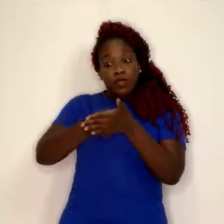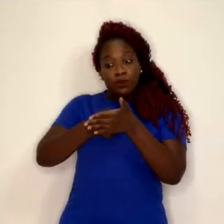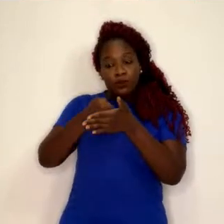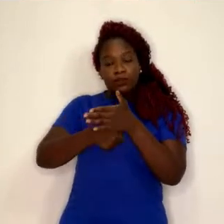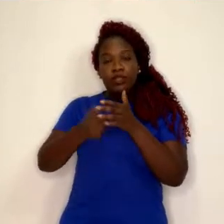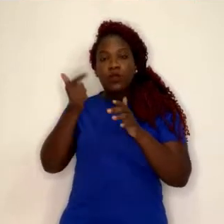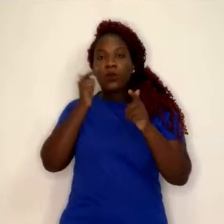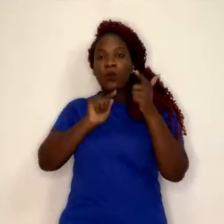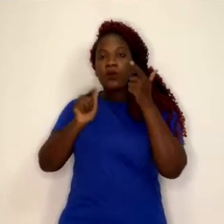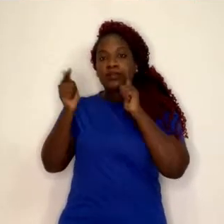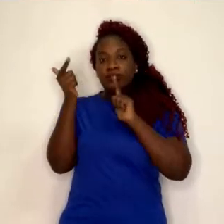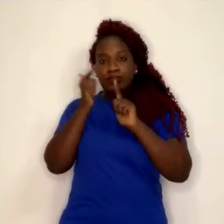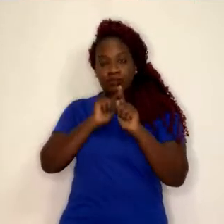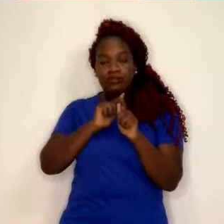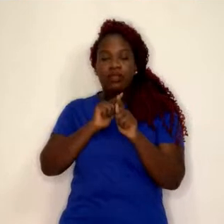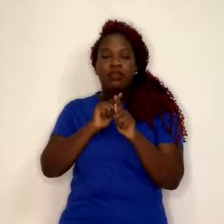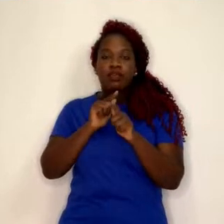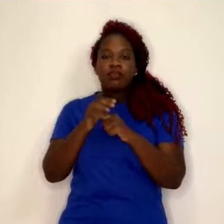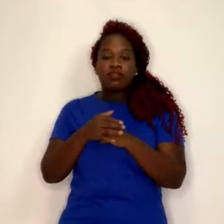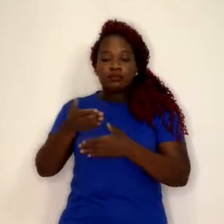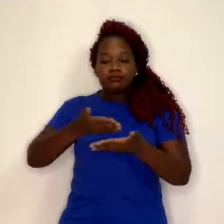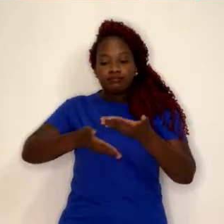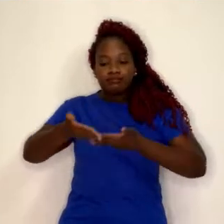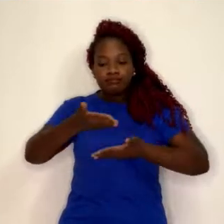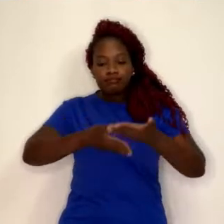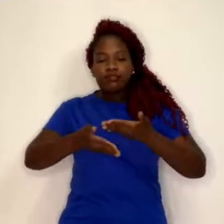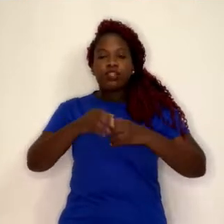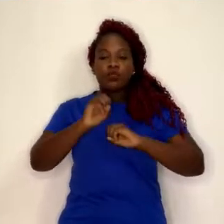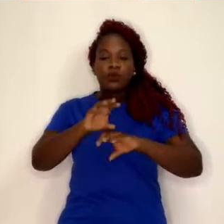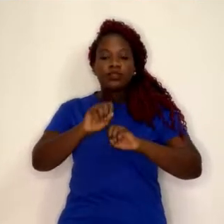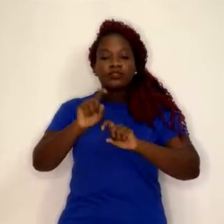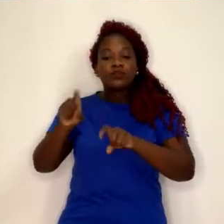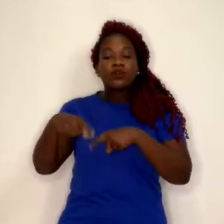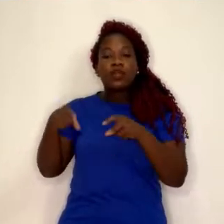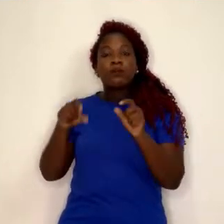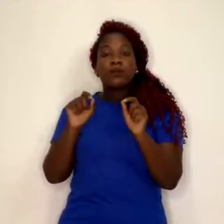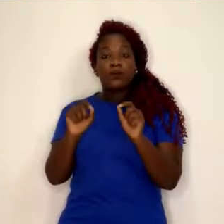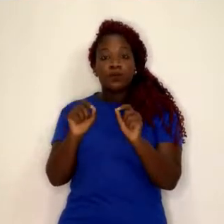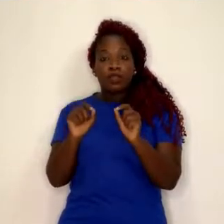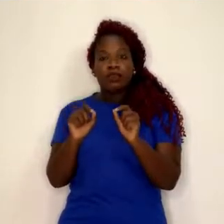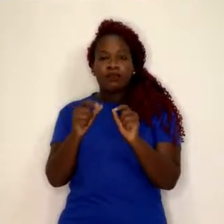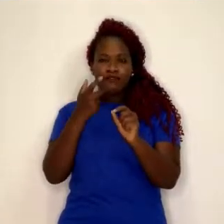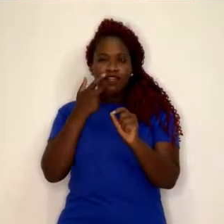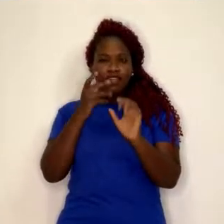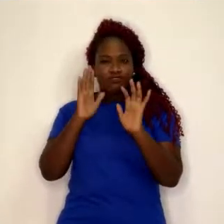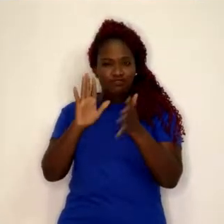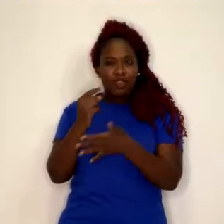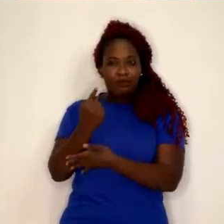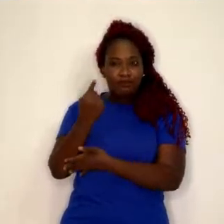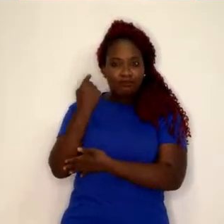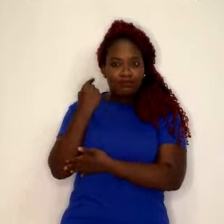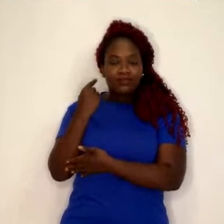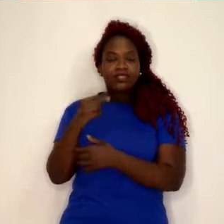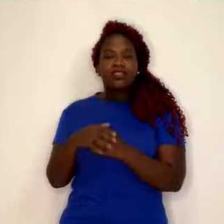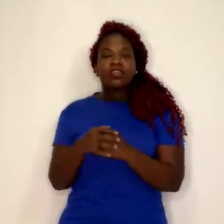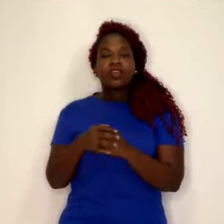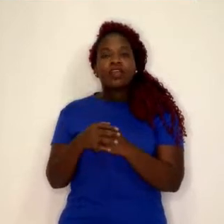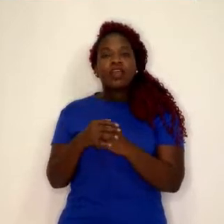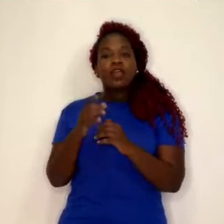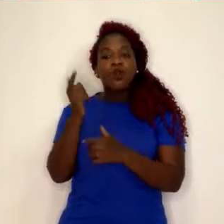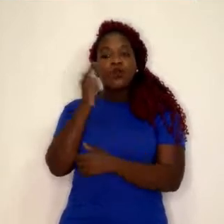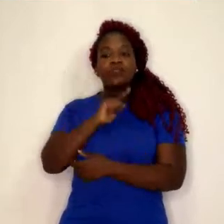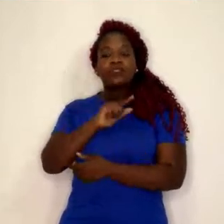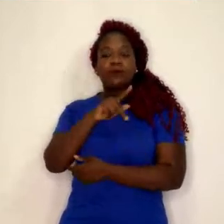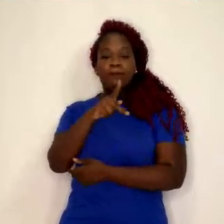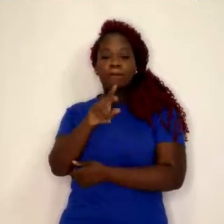one of the struggles that have been organized by this education has to do with what I have